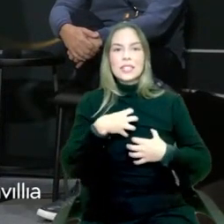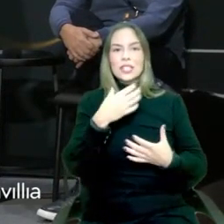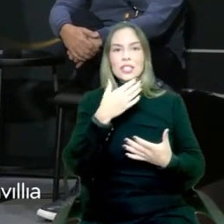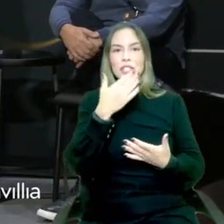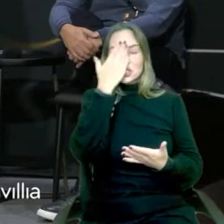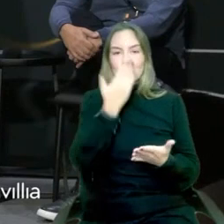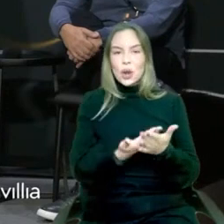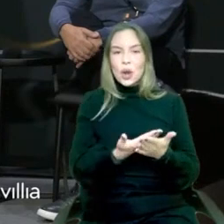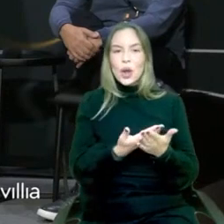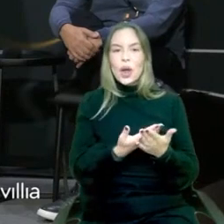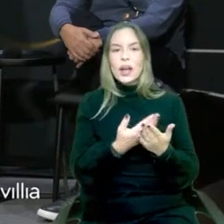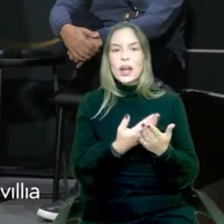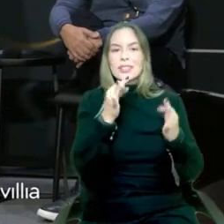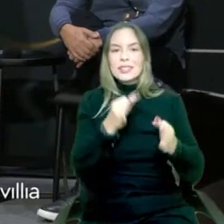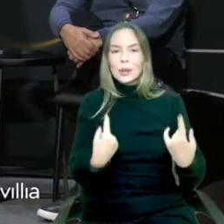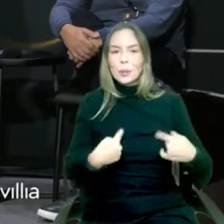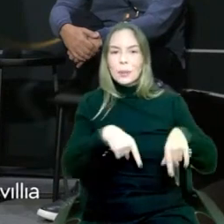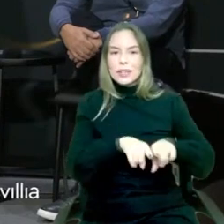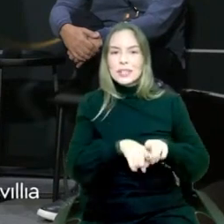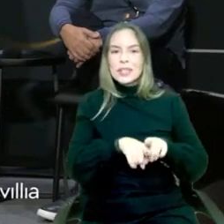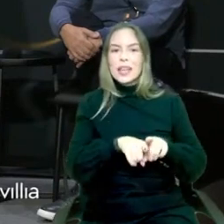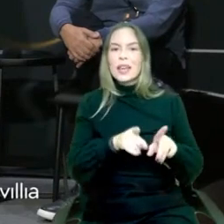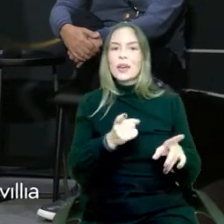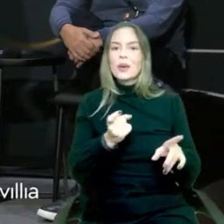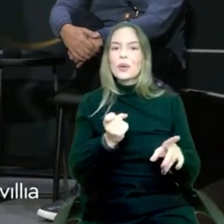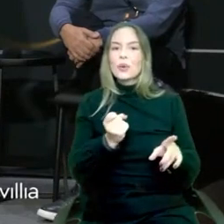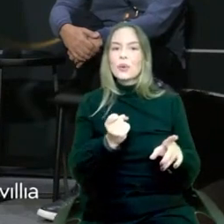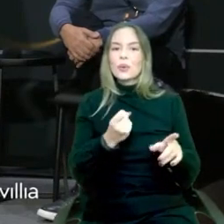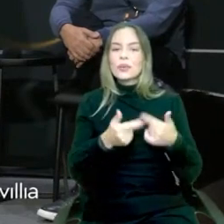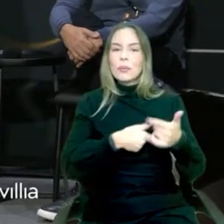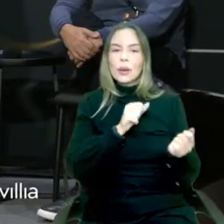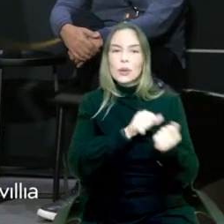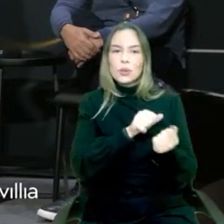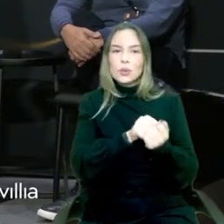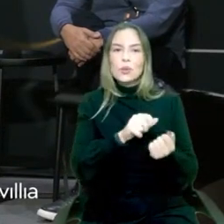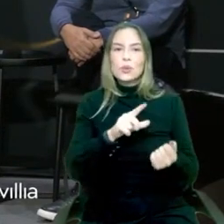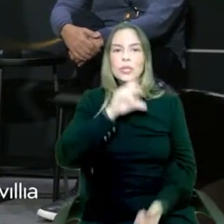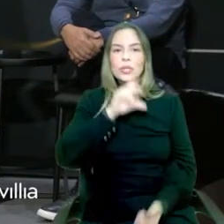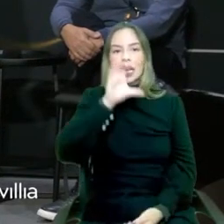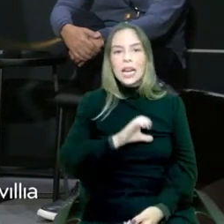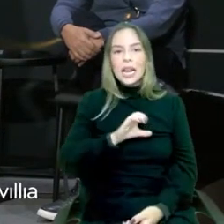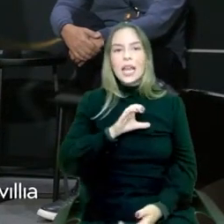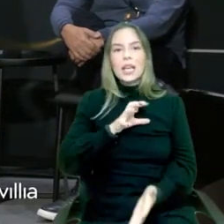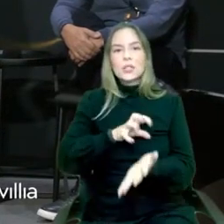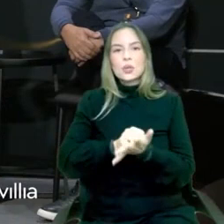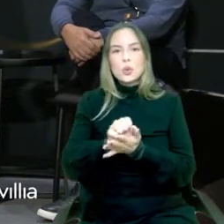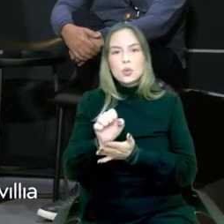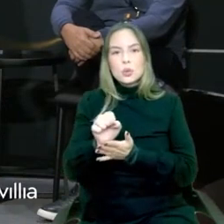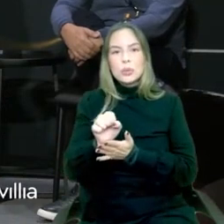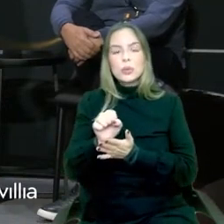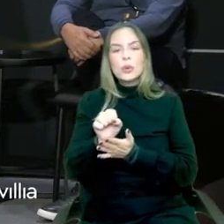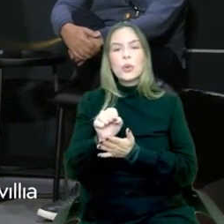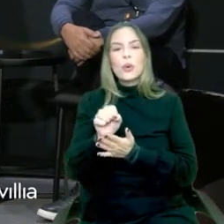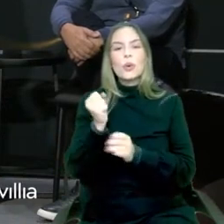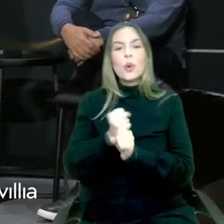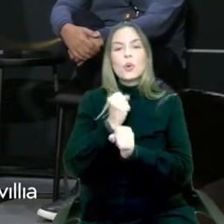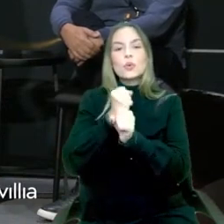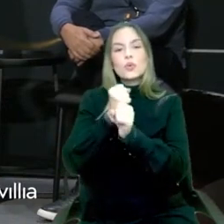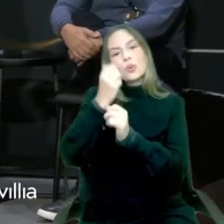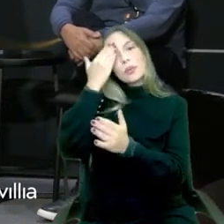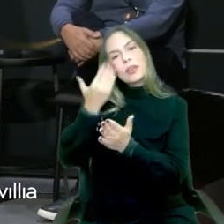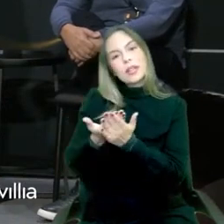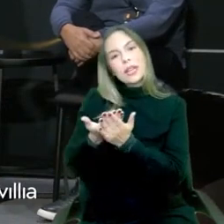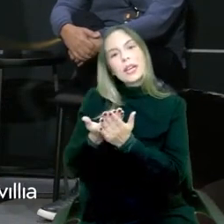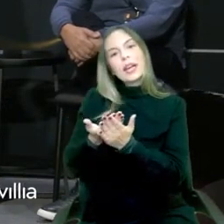with, having your clients and consumers build that trust in an era where there are